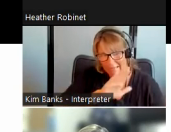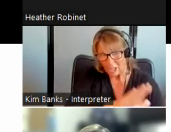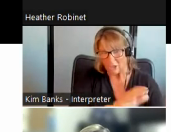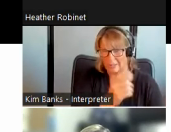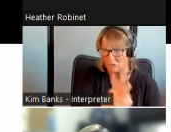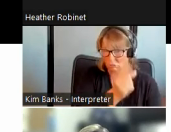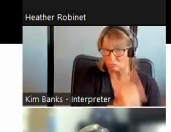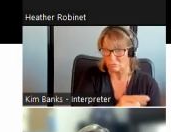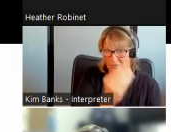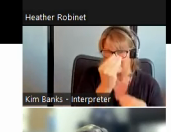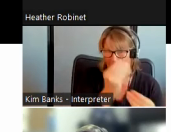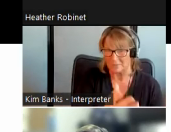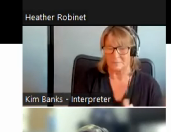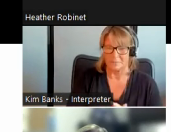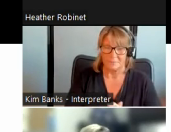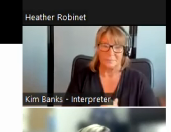correct information.